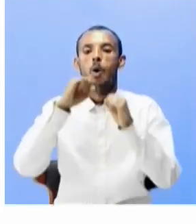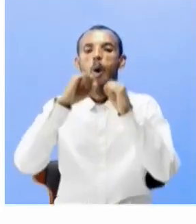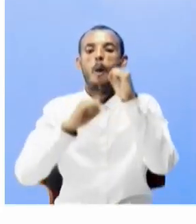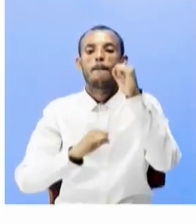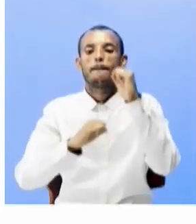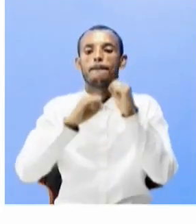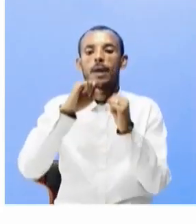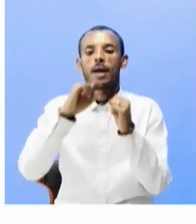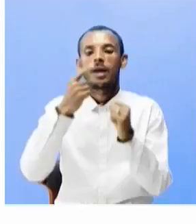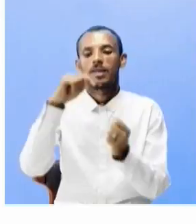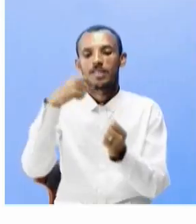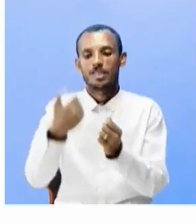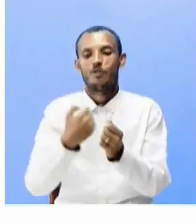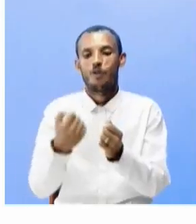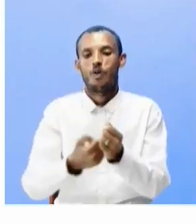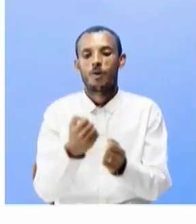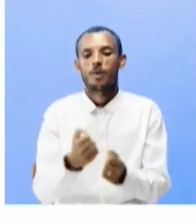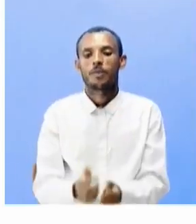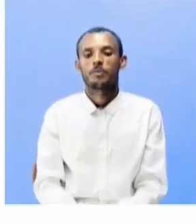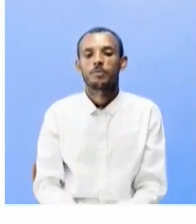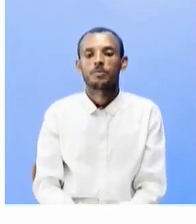following.